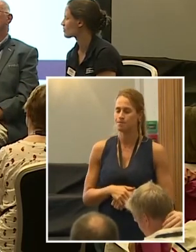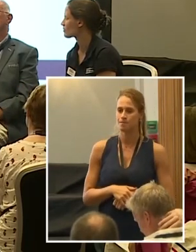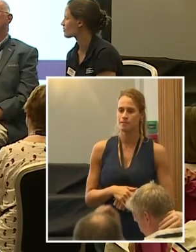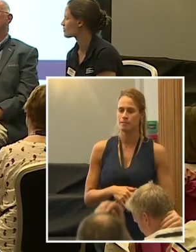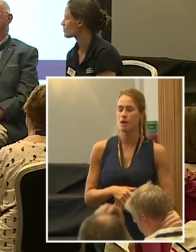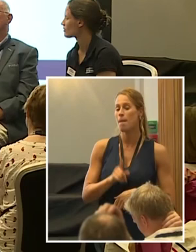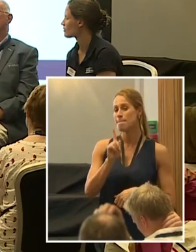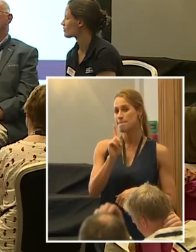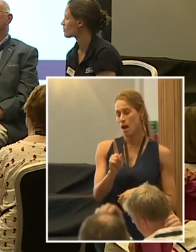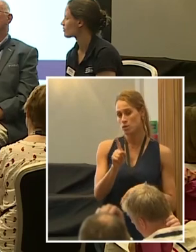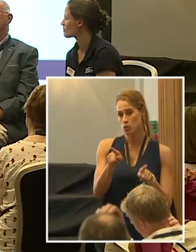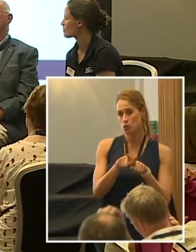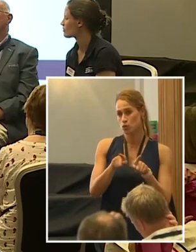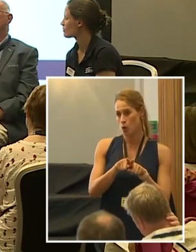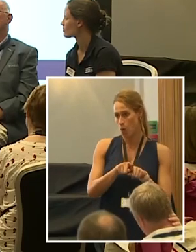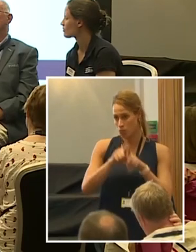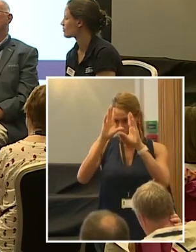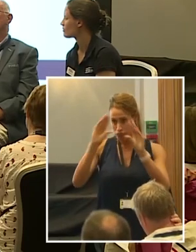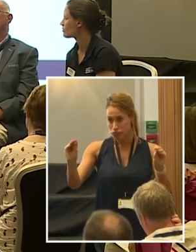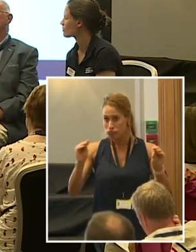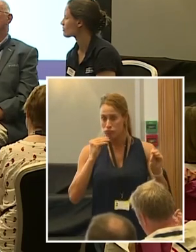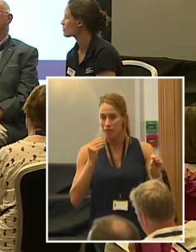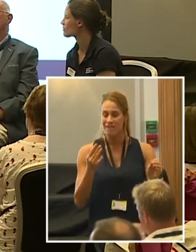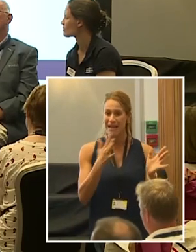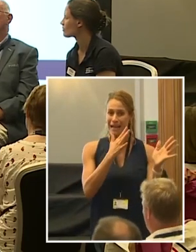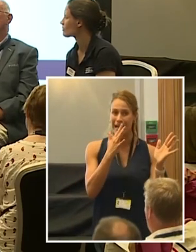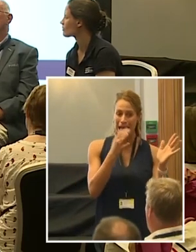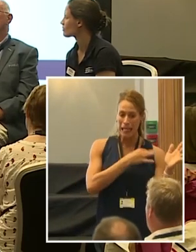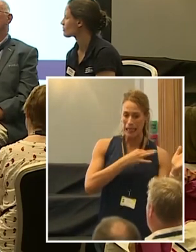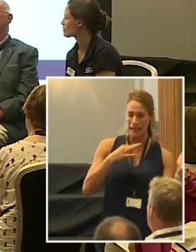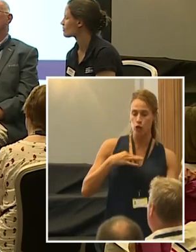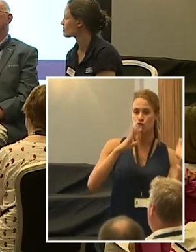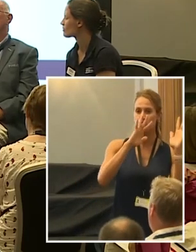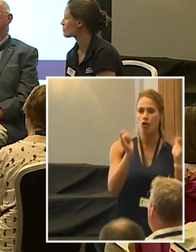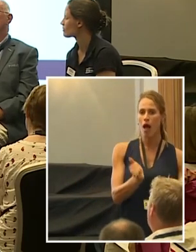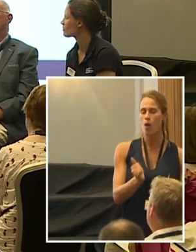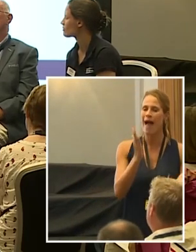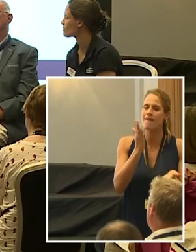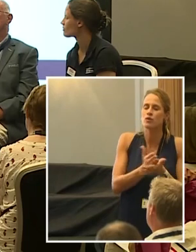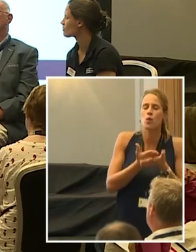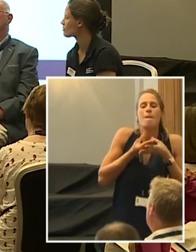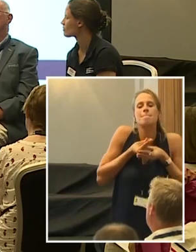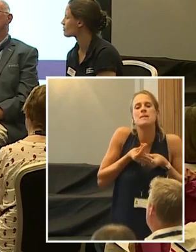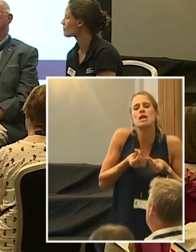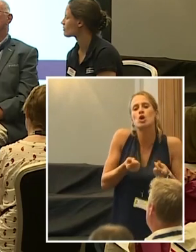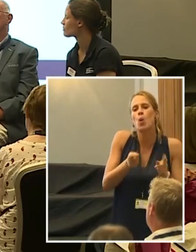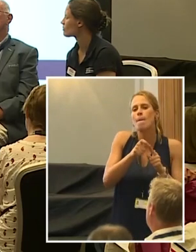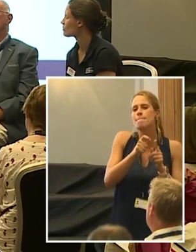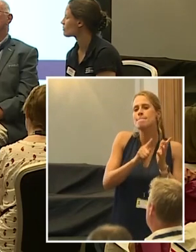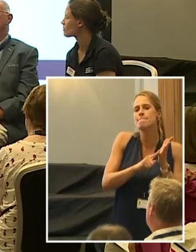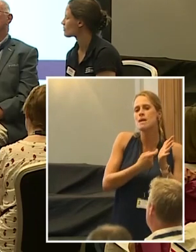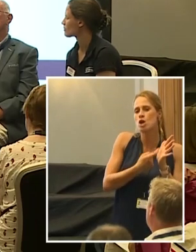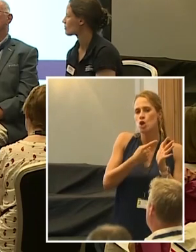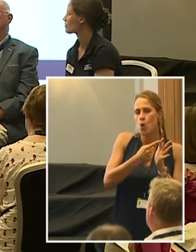clinical trials is having a very pure entrance criteria in the way of group of patients. So you